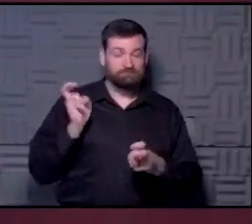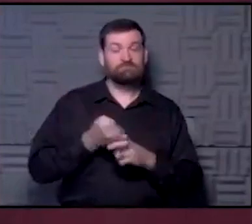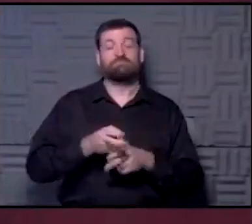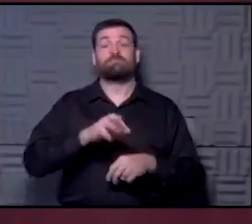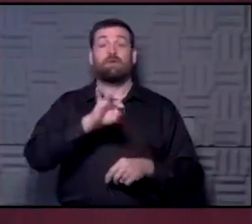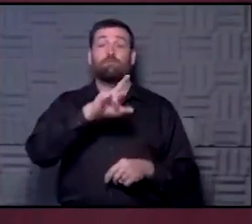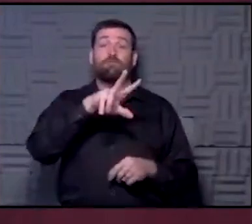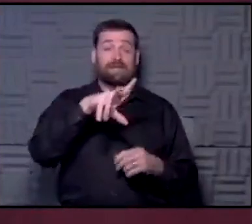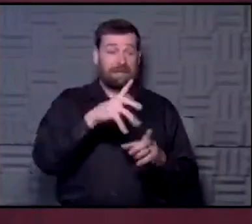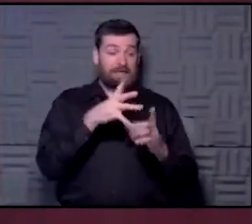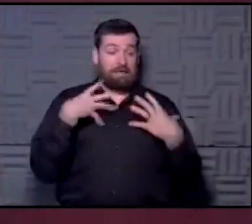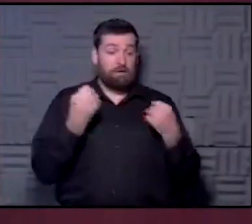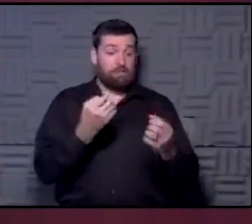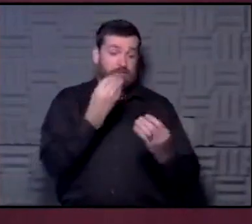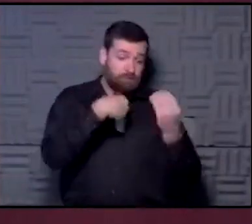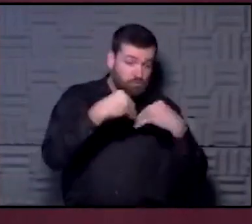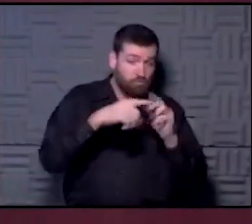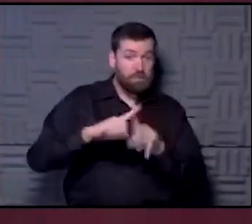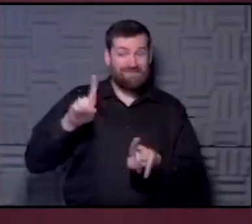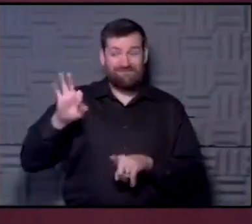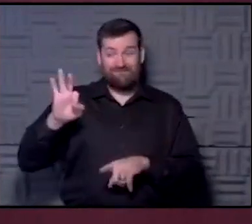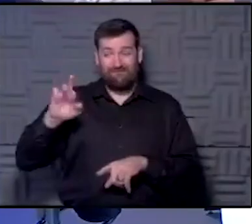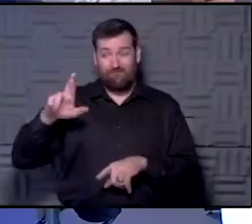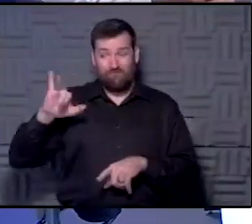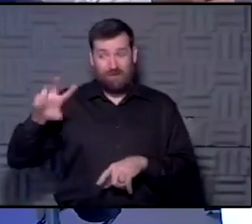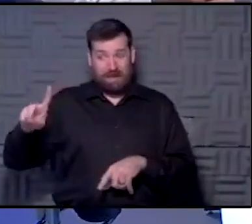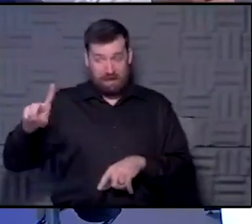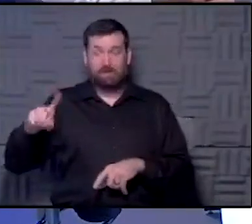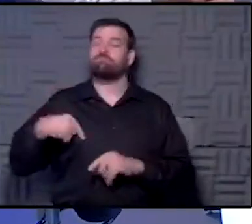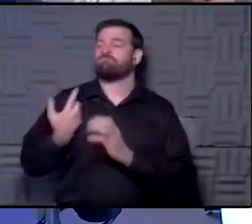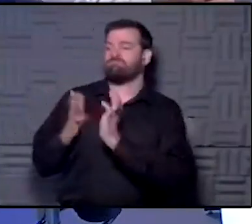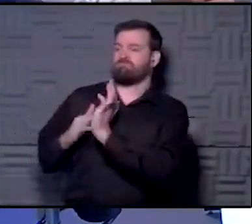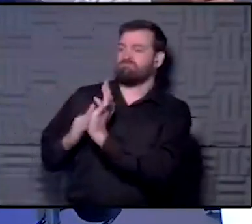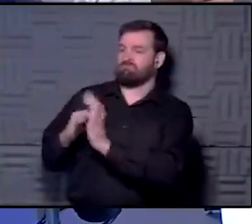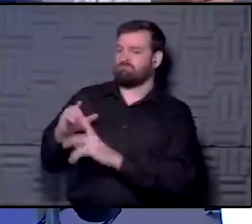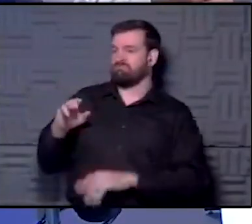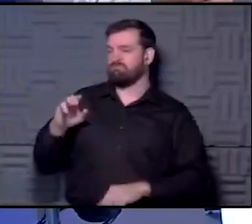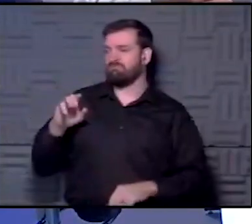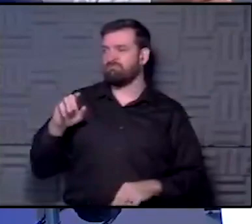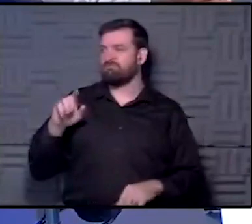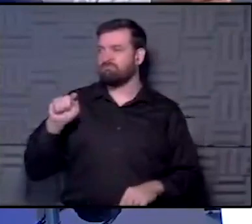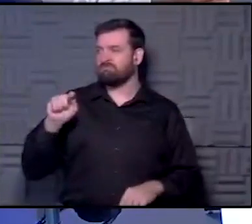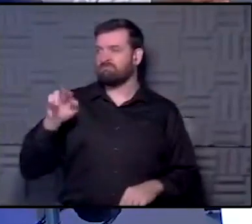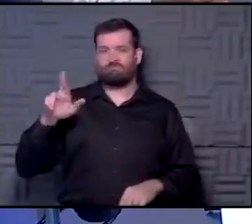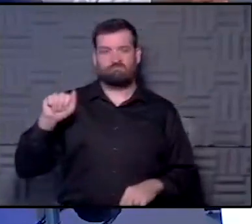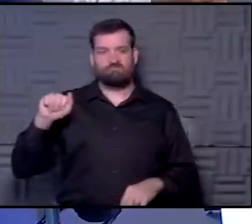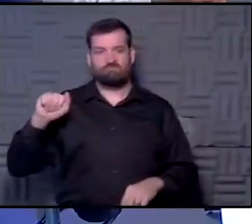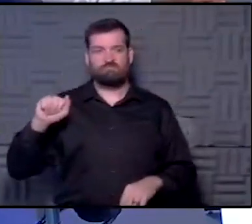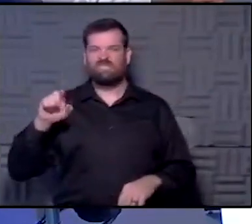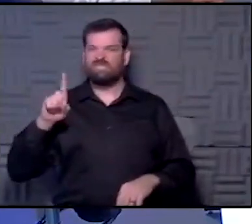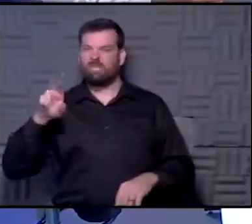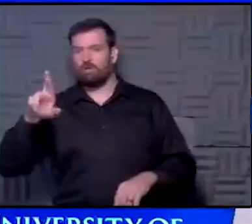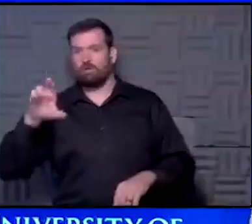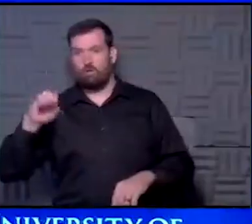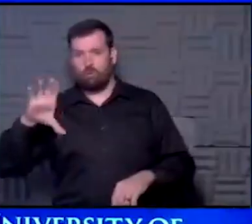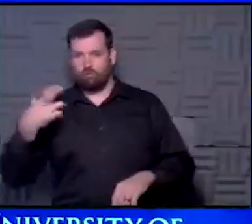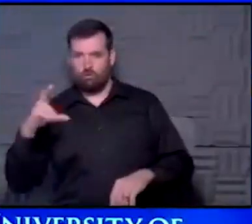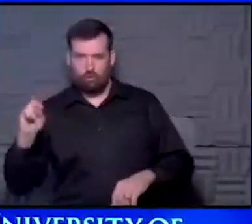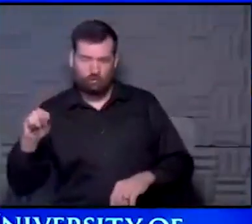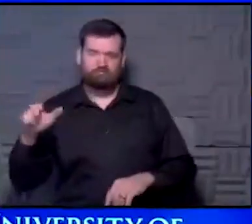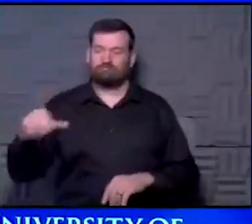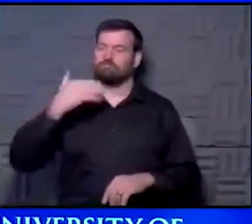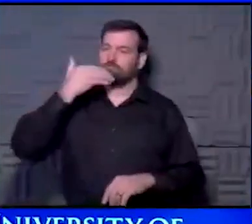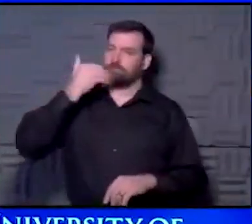frying healthy foods, it's still fried. All right, shout out to Dr. Lolo Ojo out there, who makes the best fried plantains I've ever